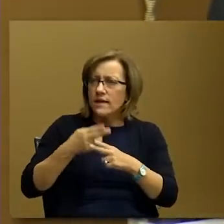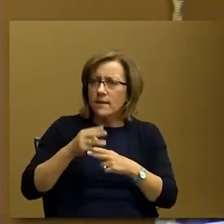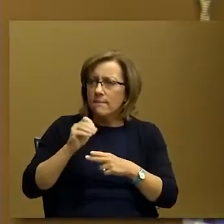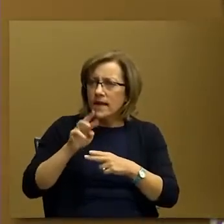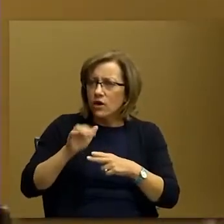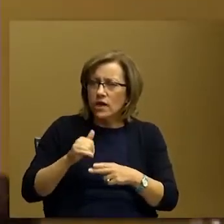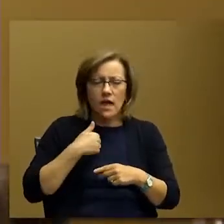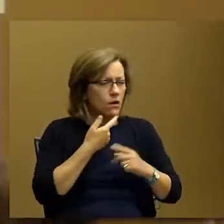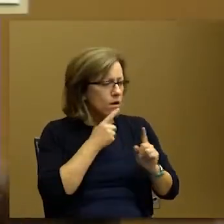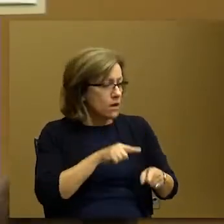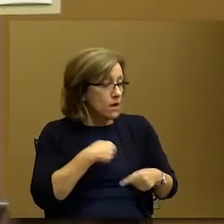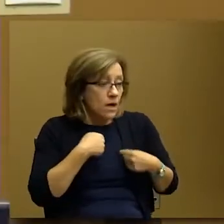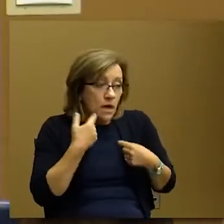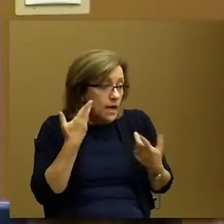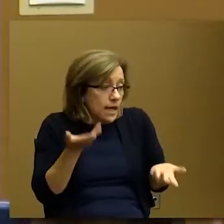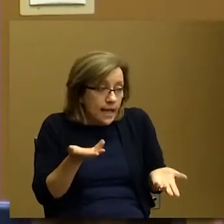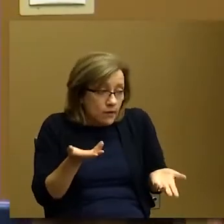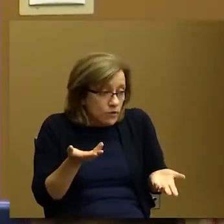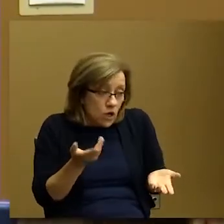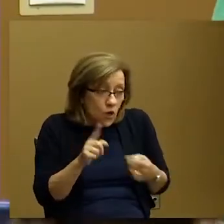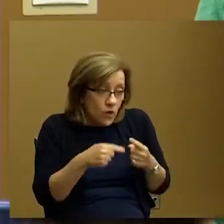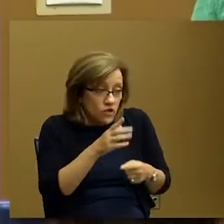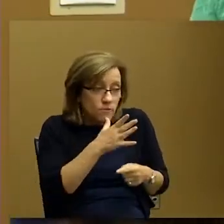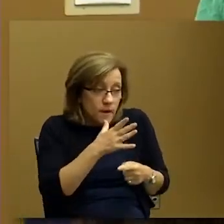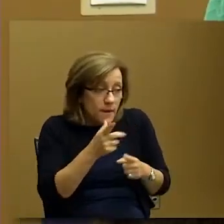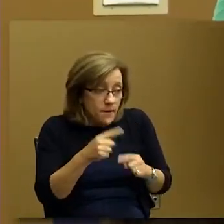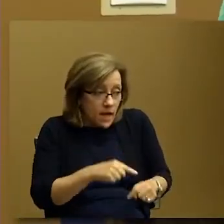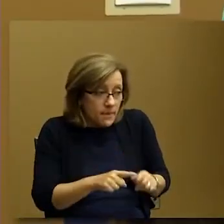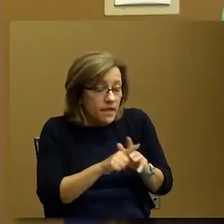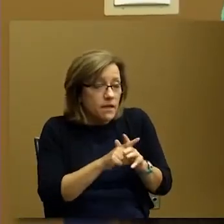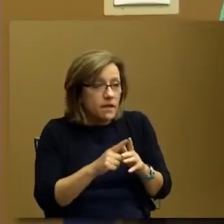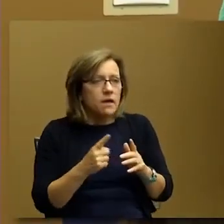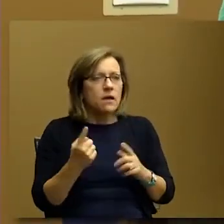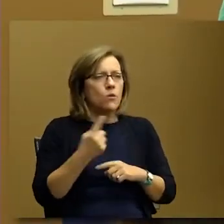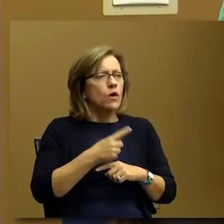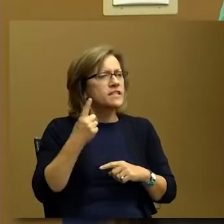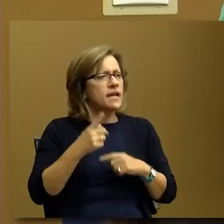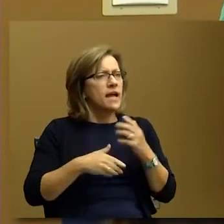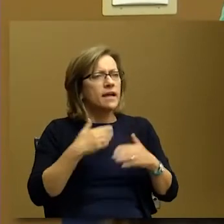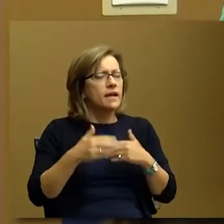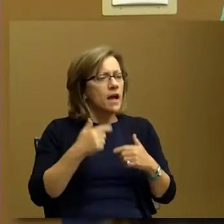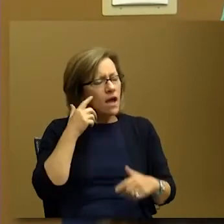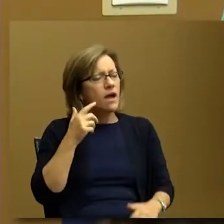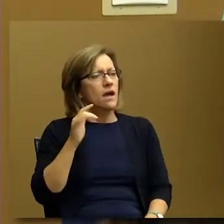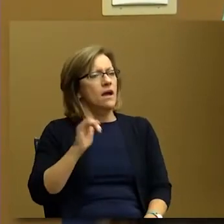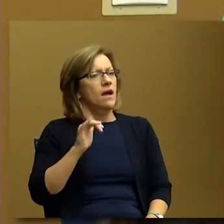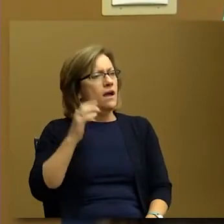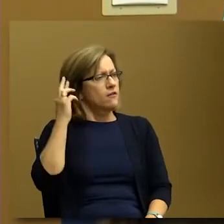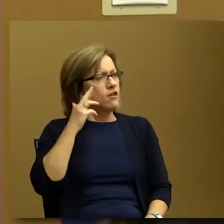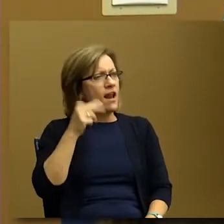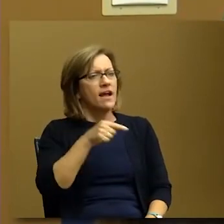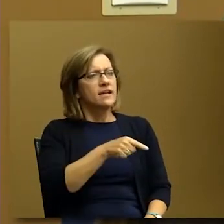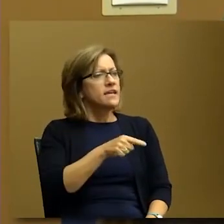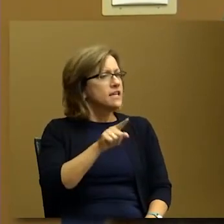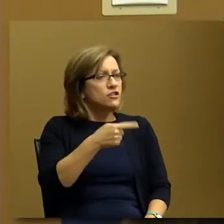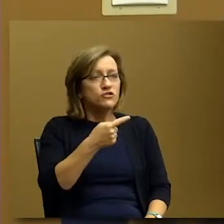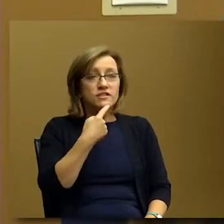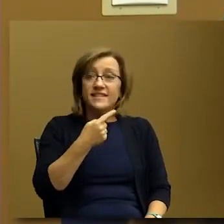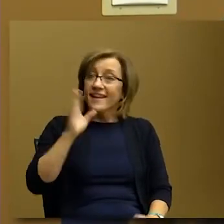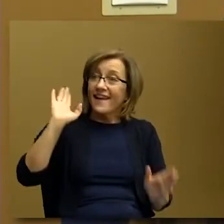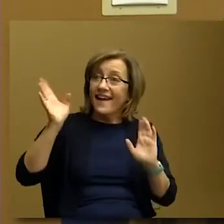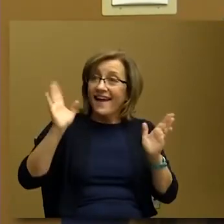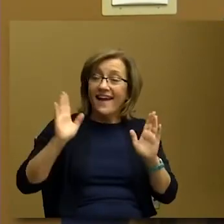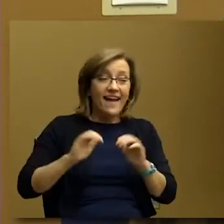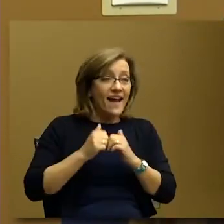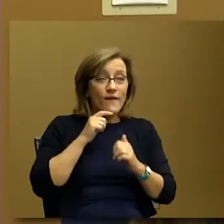I'm sorry, I don't know when she's coming, and then one day I kind of realized, oh, he's just saying, hi,